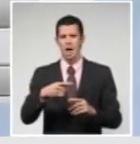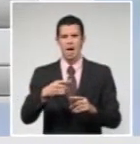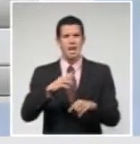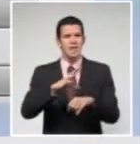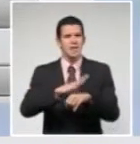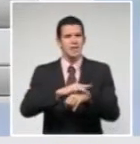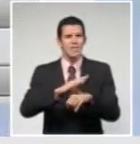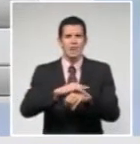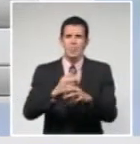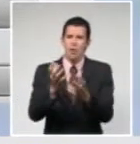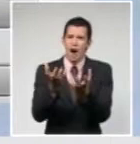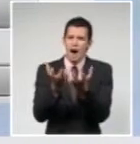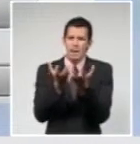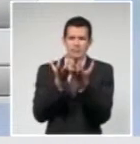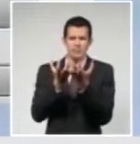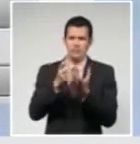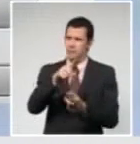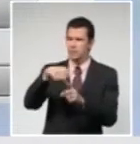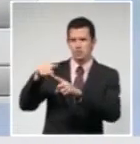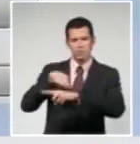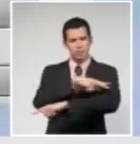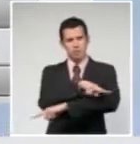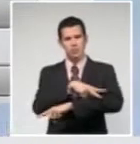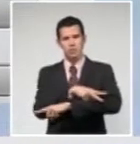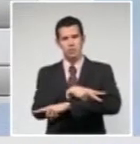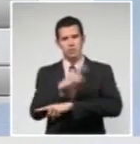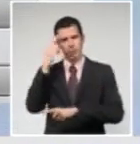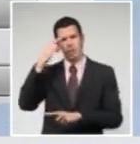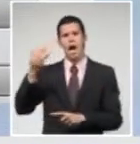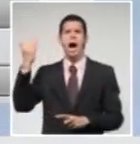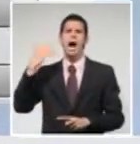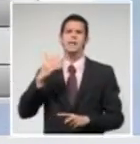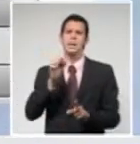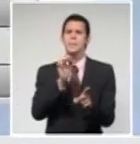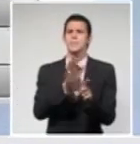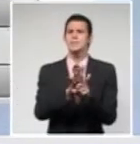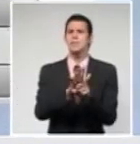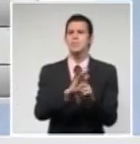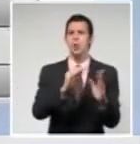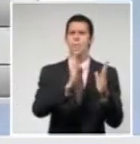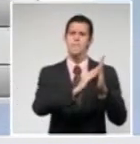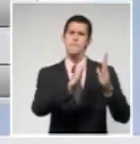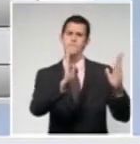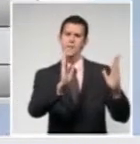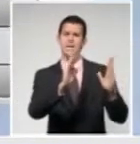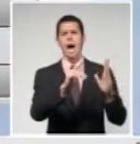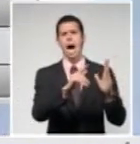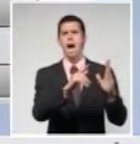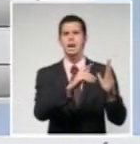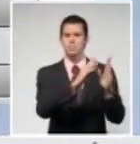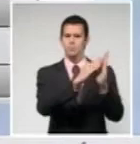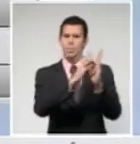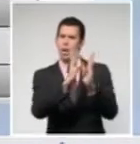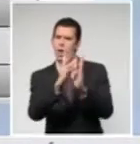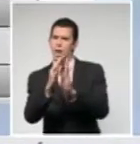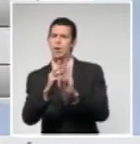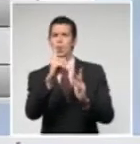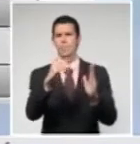1,062,978 COVID-19 fatalities and a mortality rate of 2.90%.